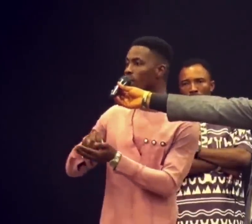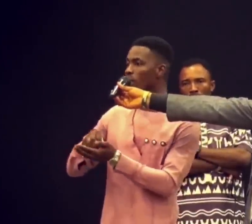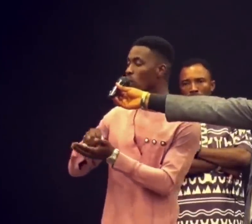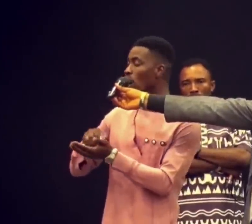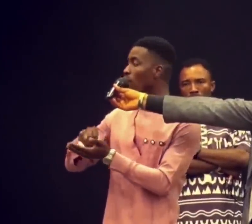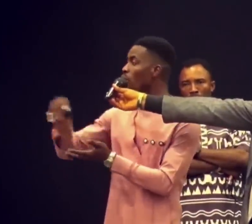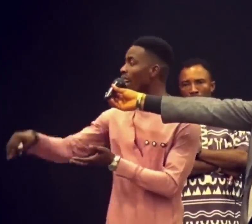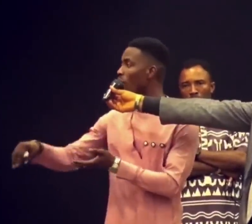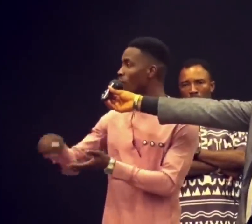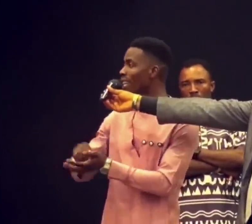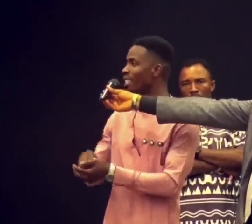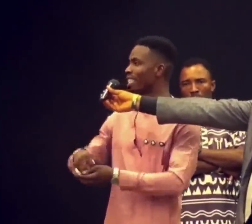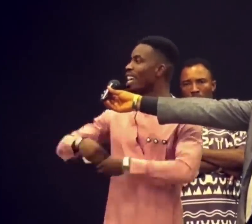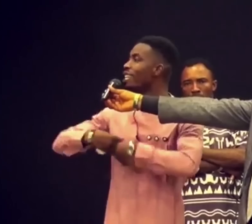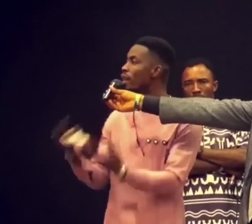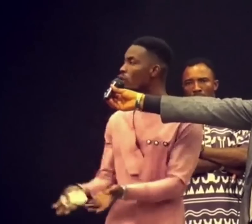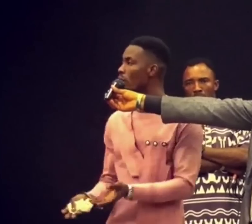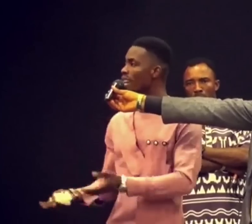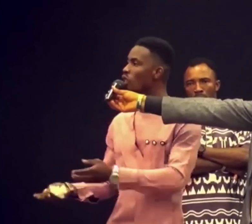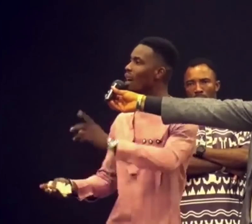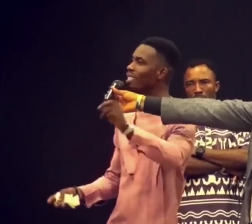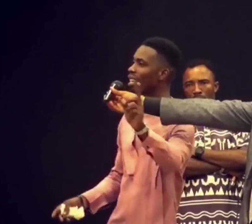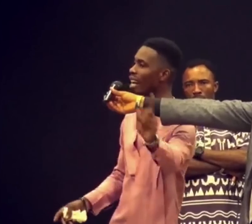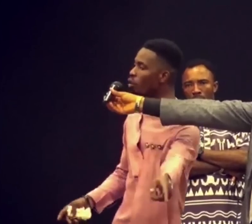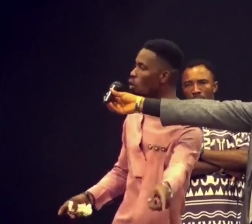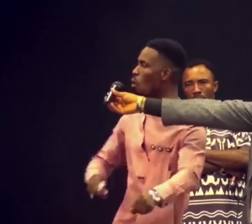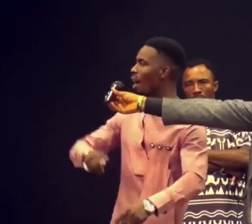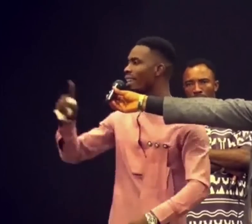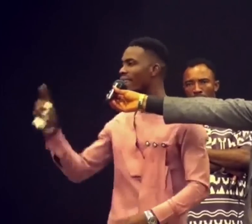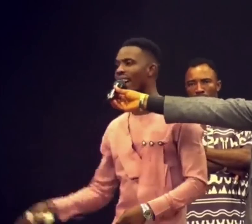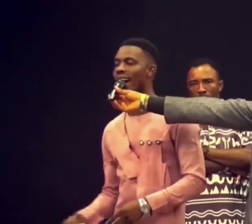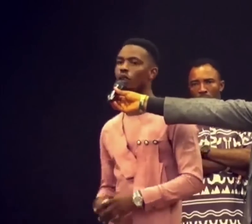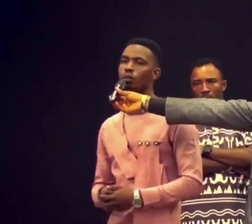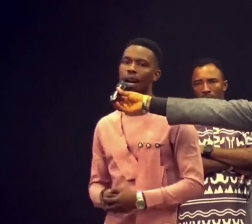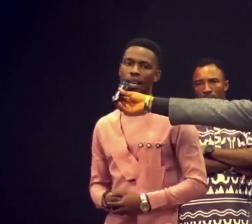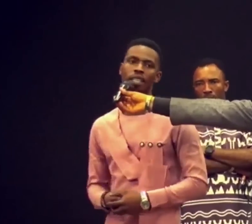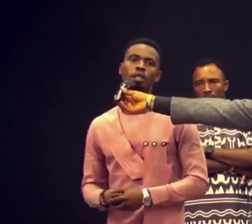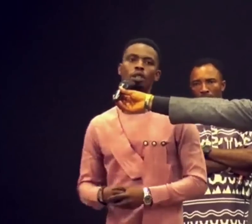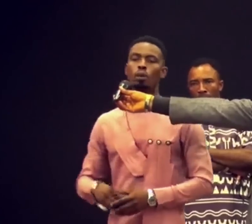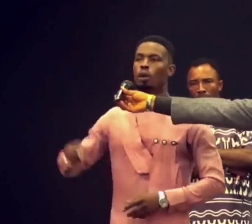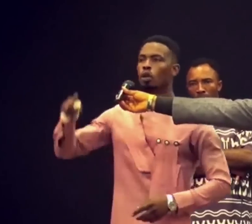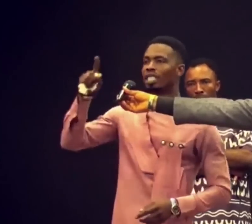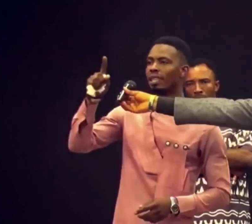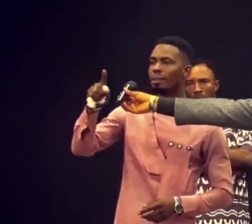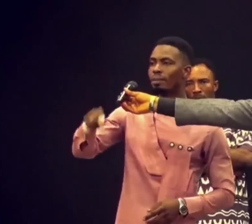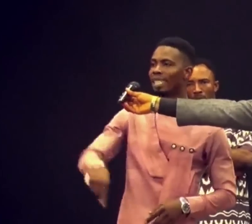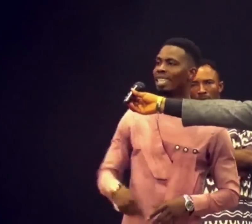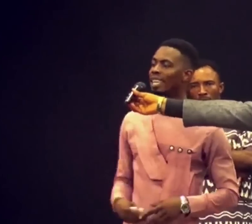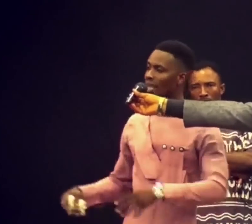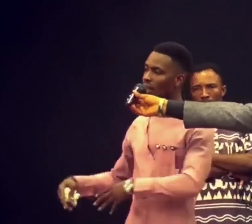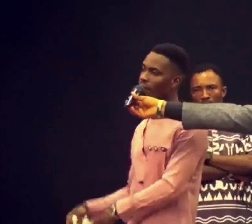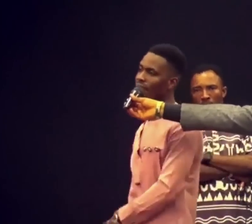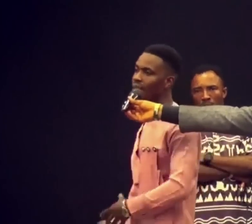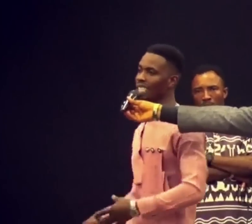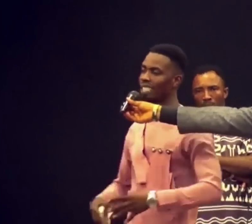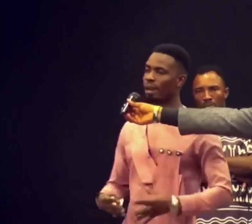ni itore anu laaro pe ki e ni pin nu e pe en to ba nse anu o ma ri anu gba so bi moto mi se baje ni ma